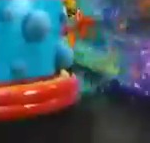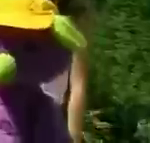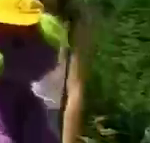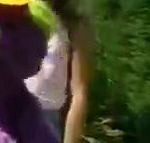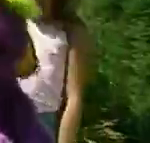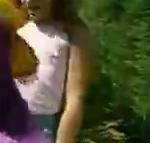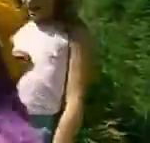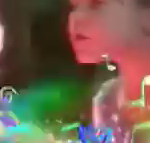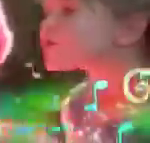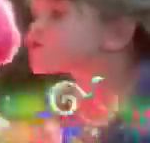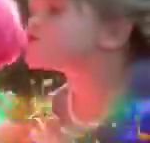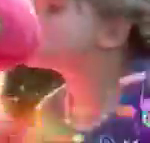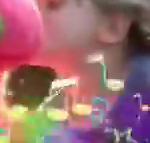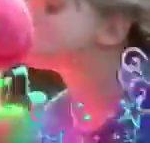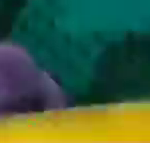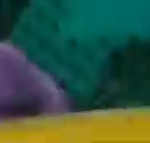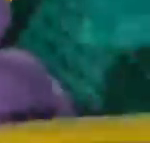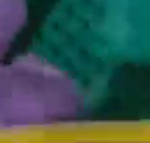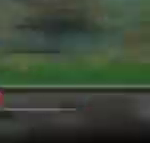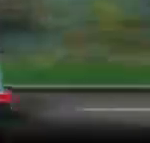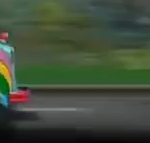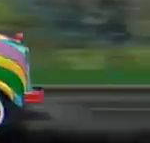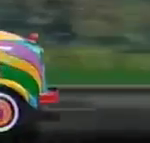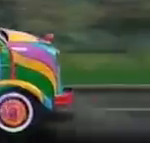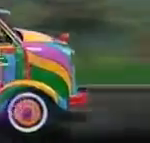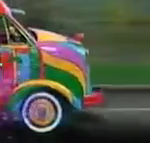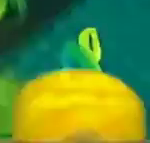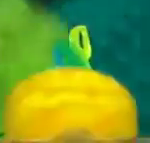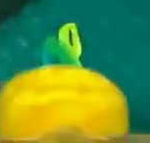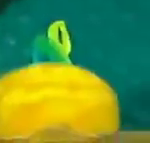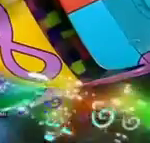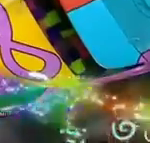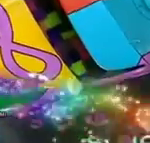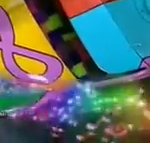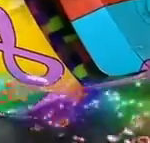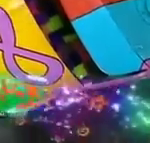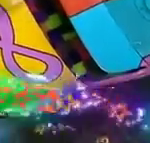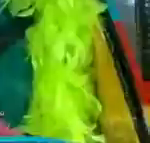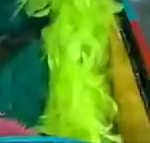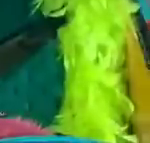Your way. Oh. Yeah.